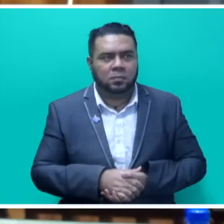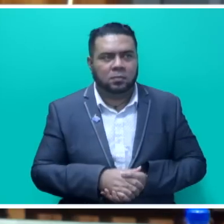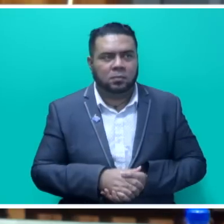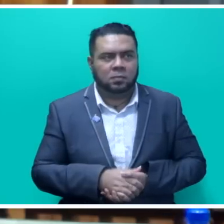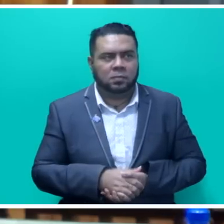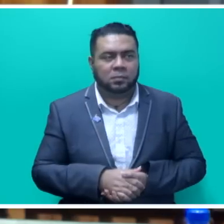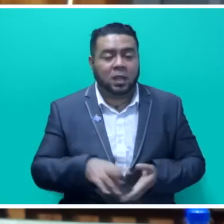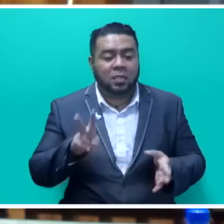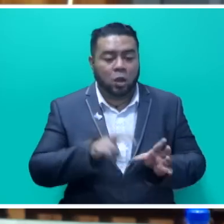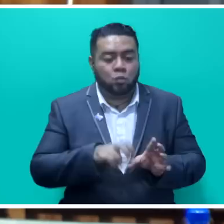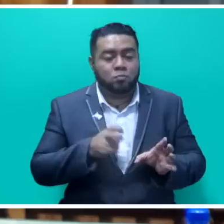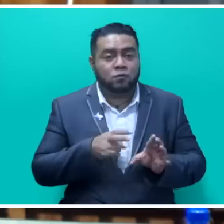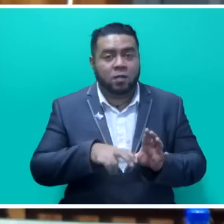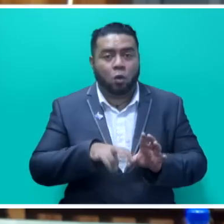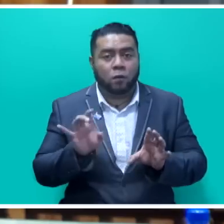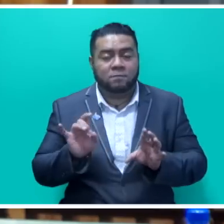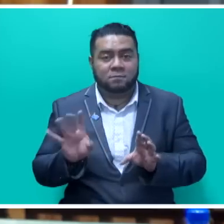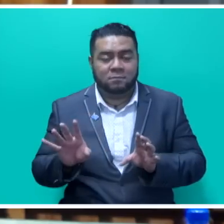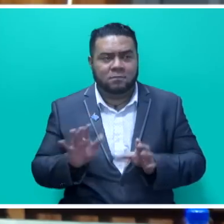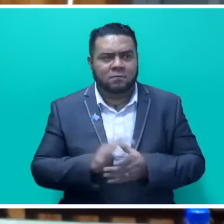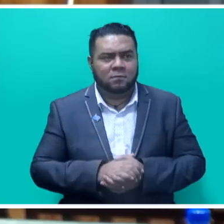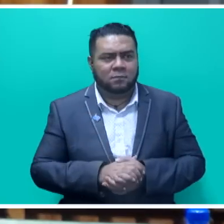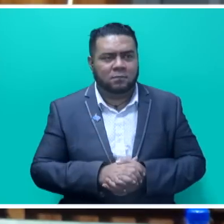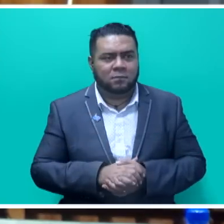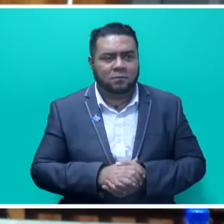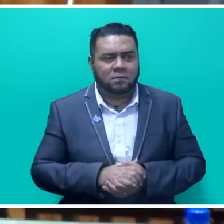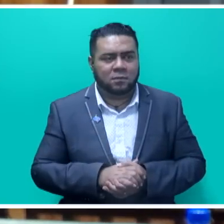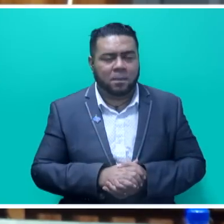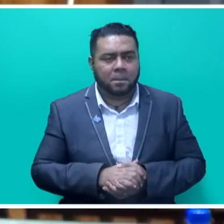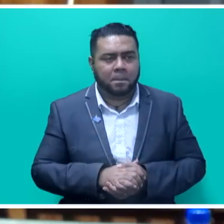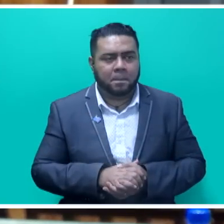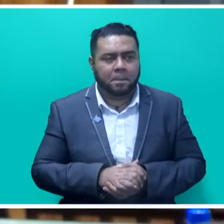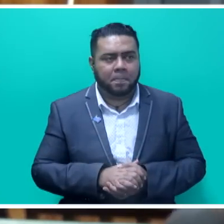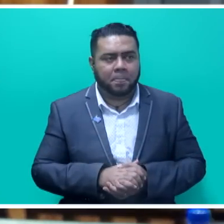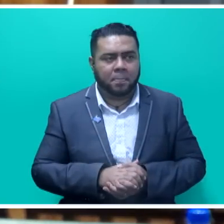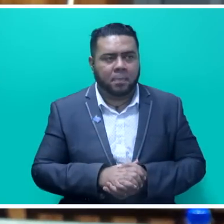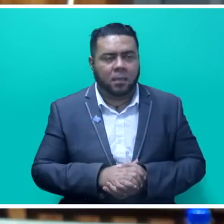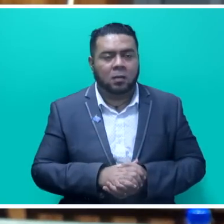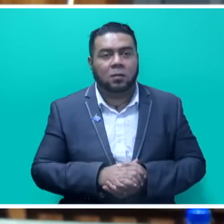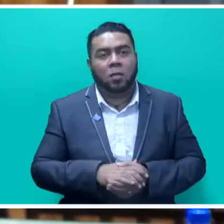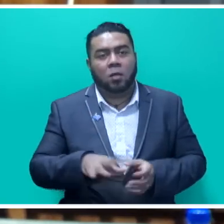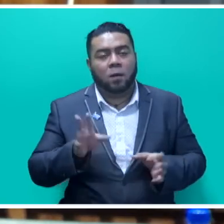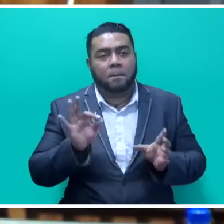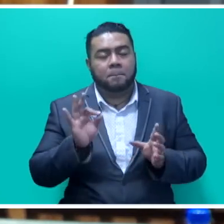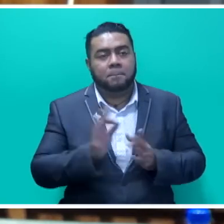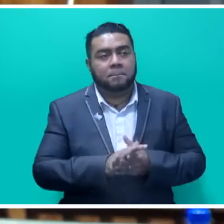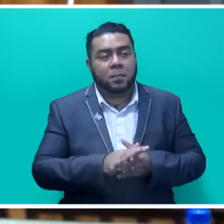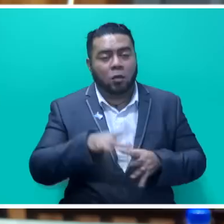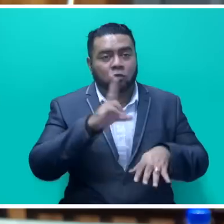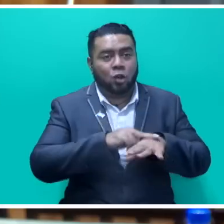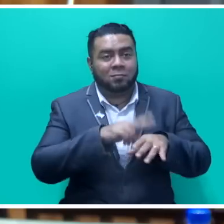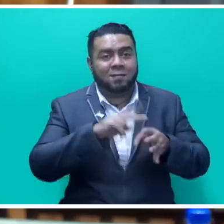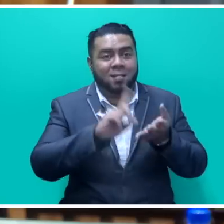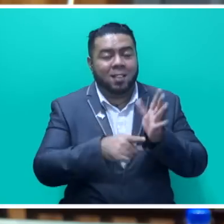The removal of the prohibited immigrant status on Dr. Padma Narsi Lal,